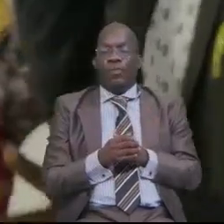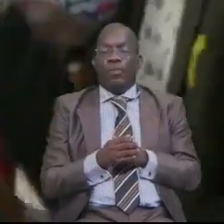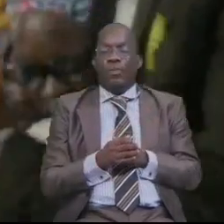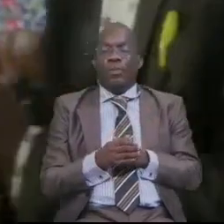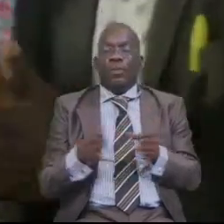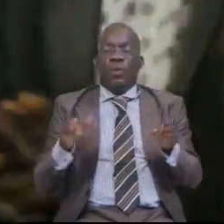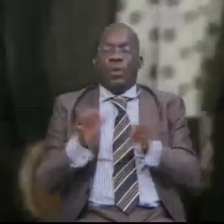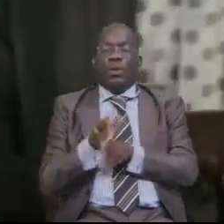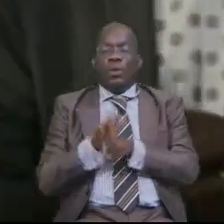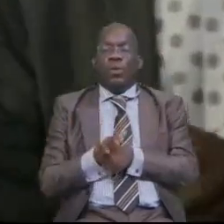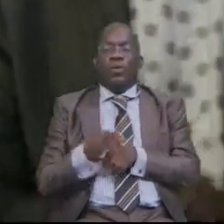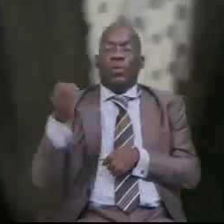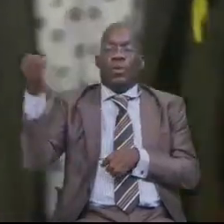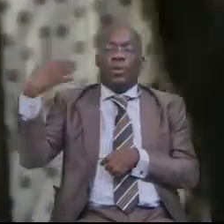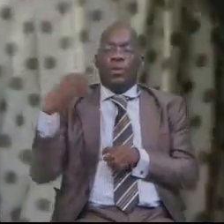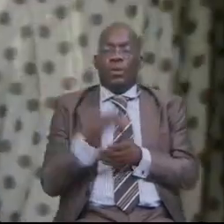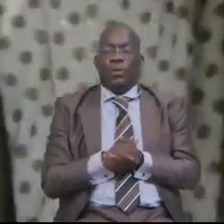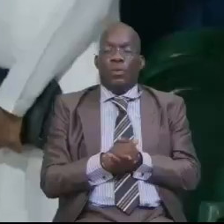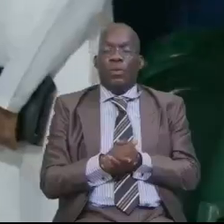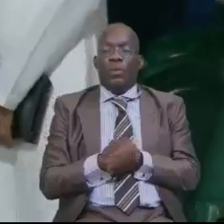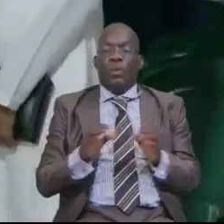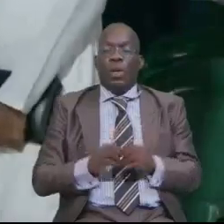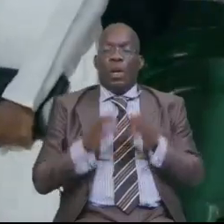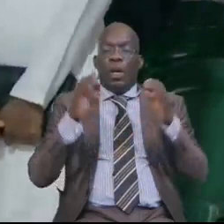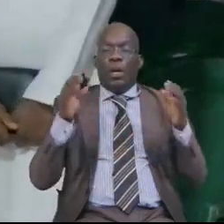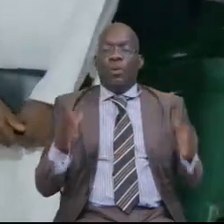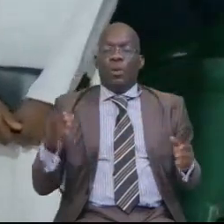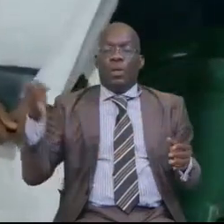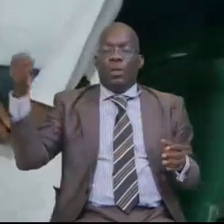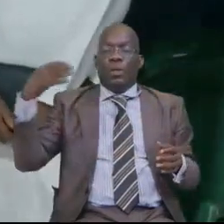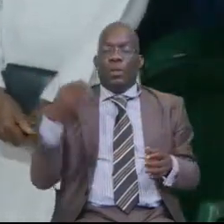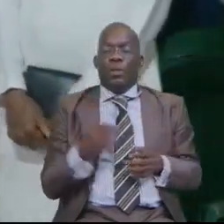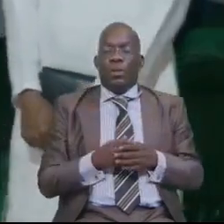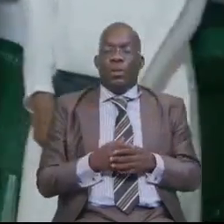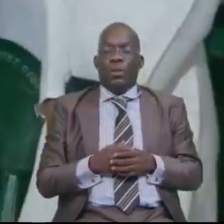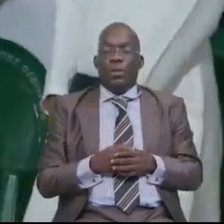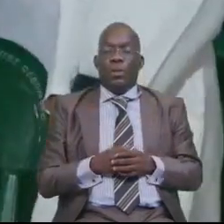sufficient grace, abundant grace.